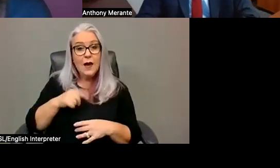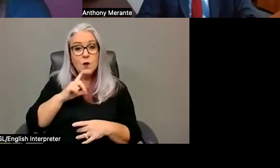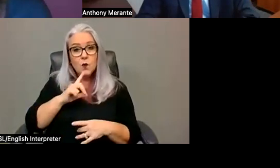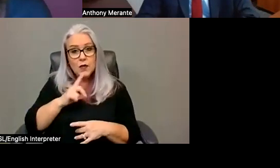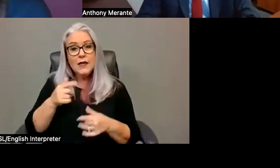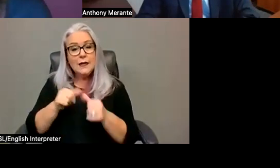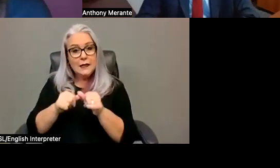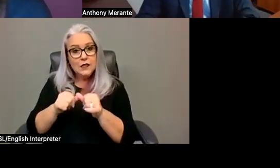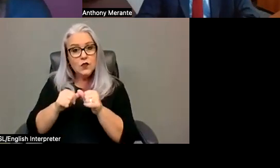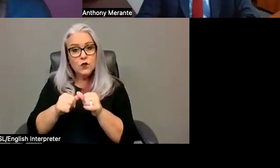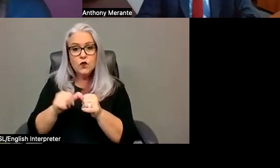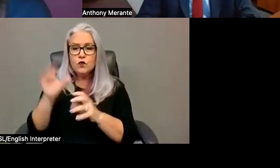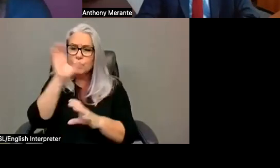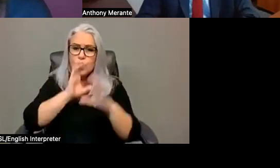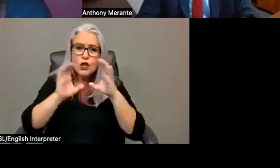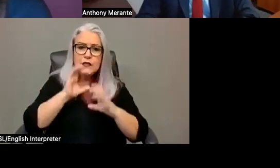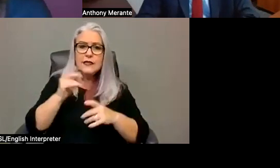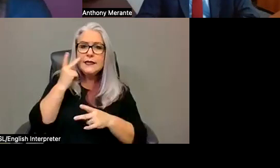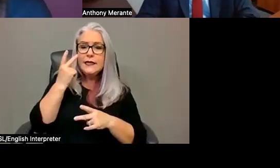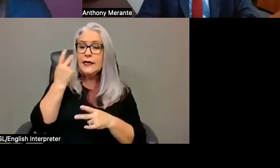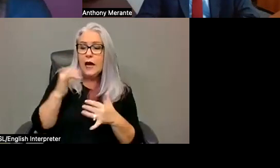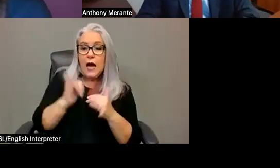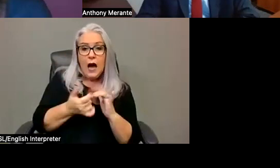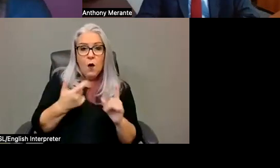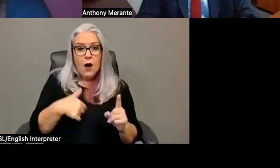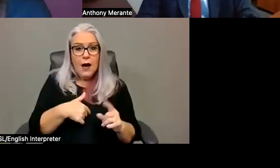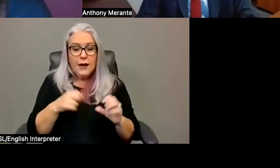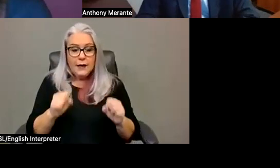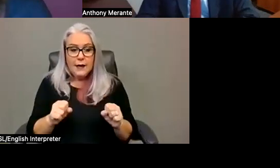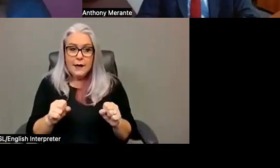continue to look to see how I can make the